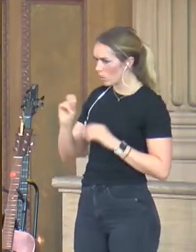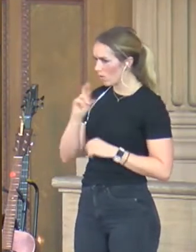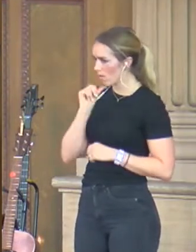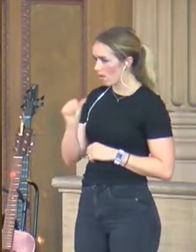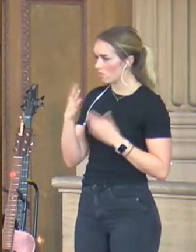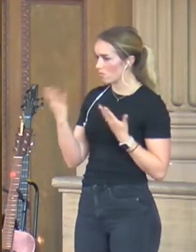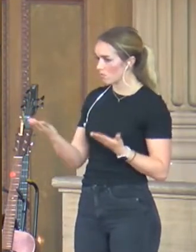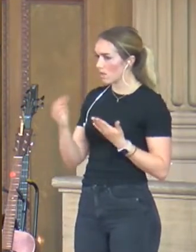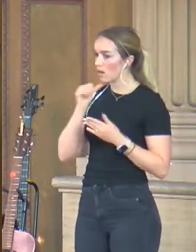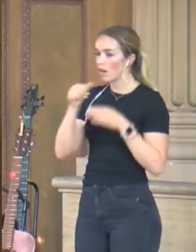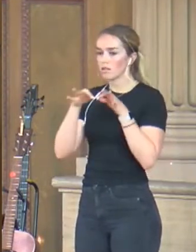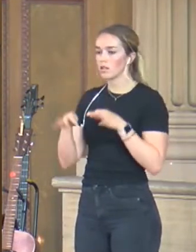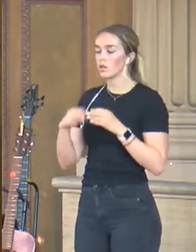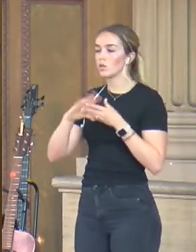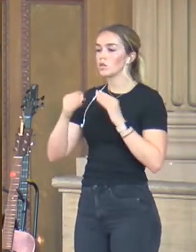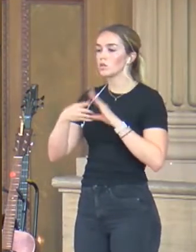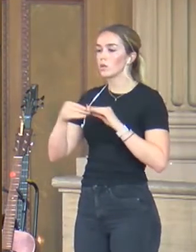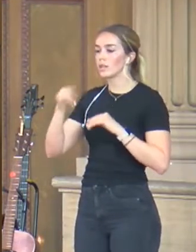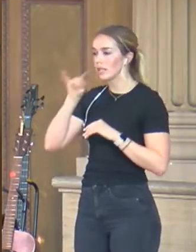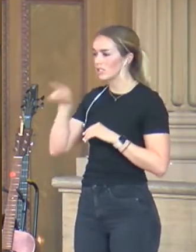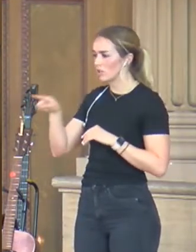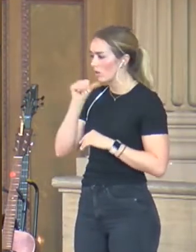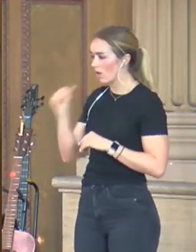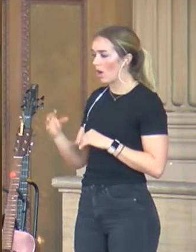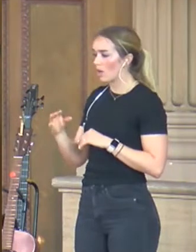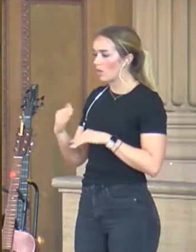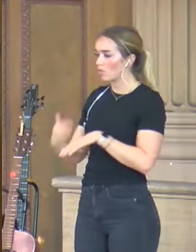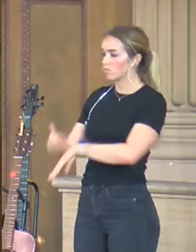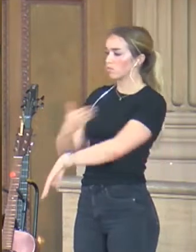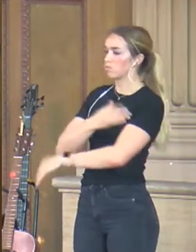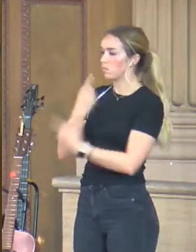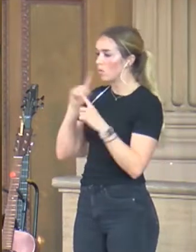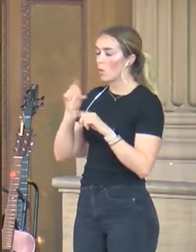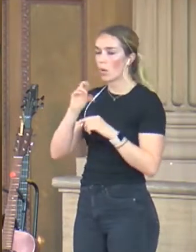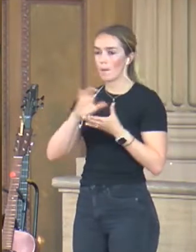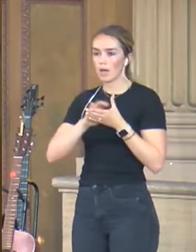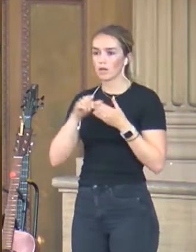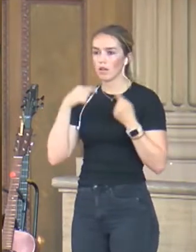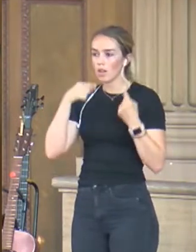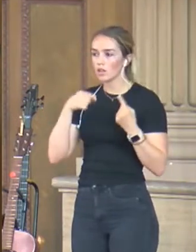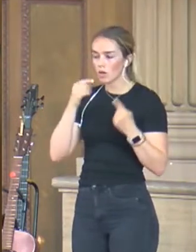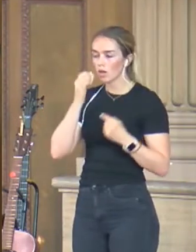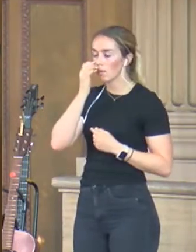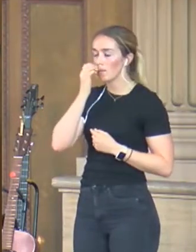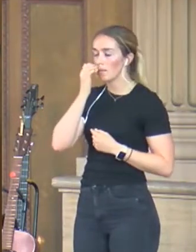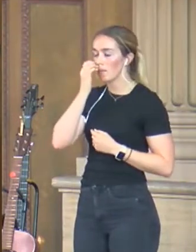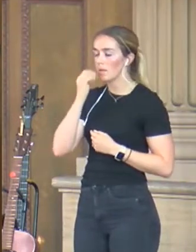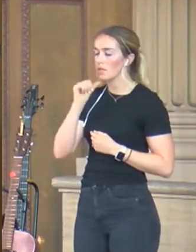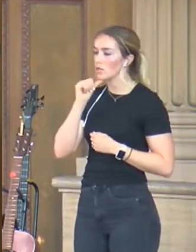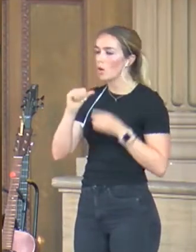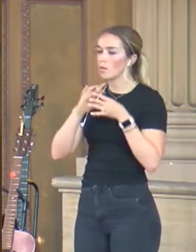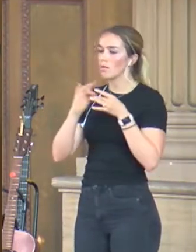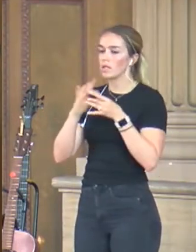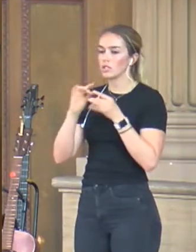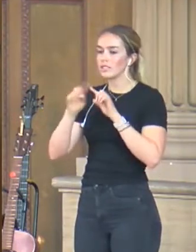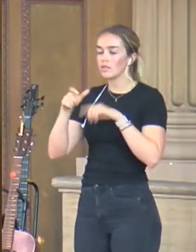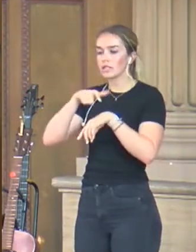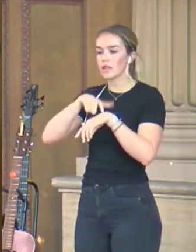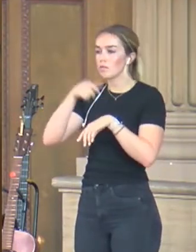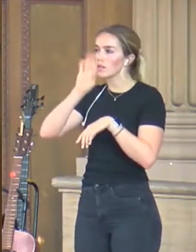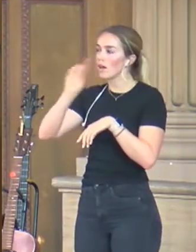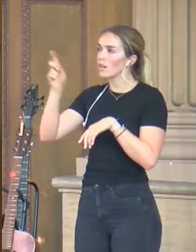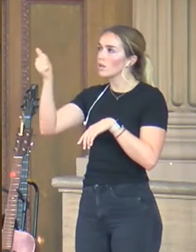Not telling the stories of the people whose kids don't thrive or who have troubles in their marriages. We don't mention often that there are times when God